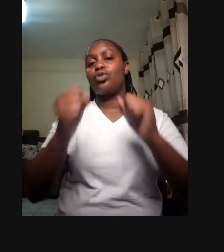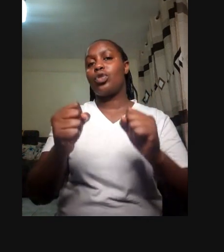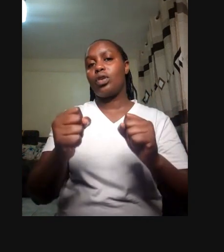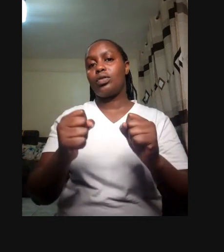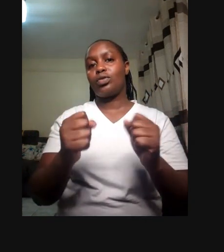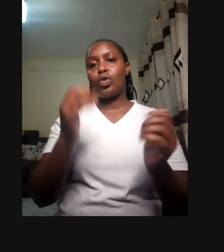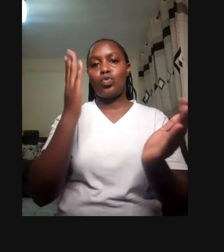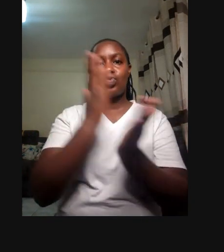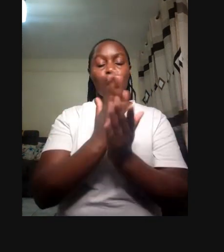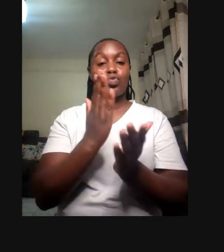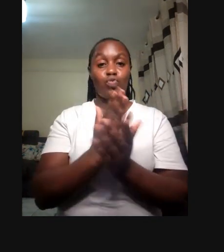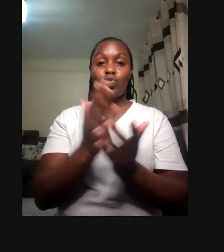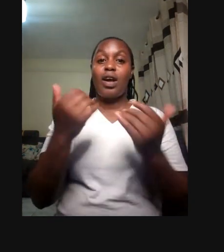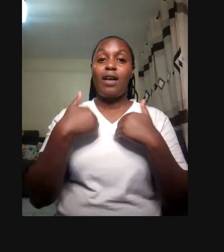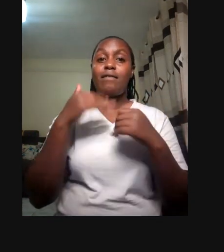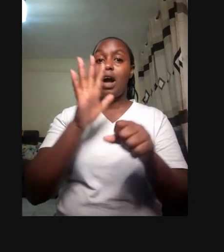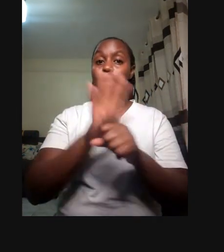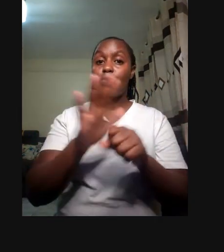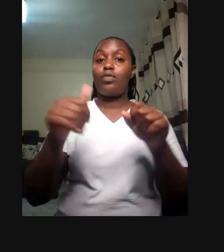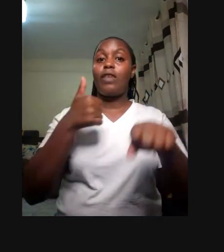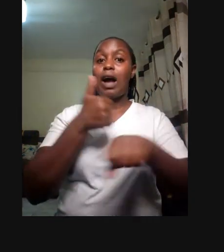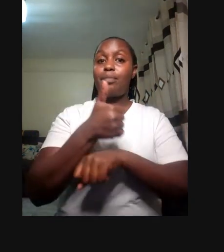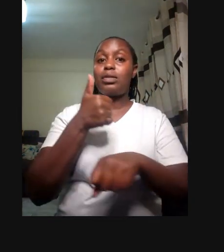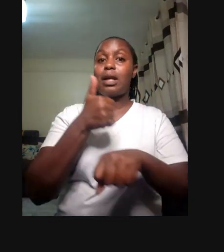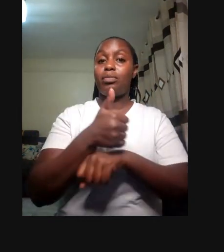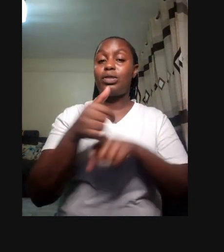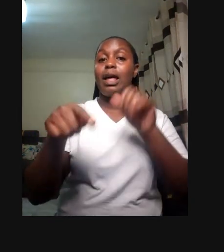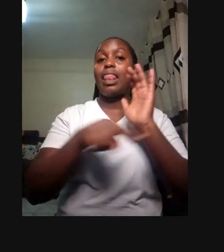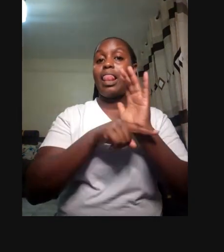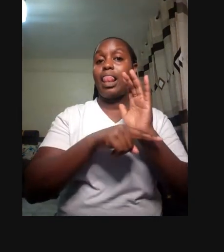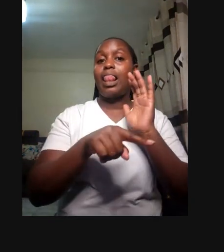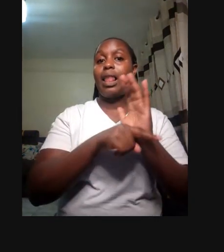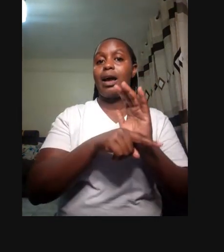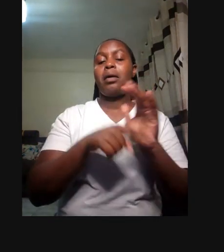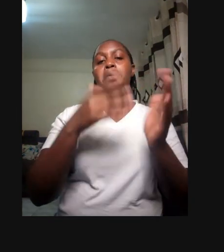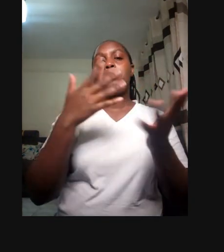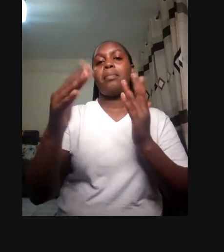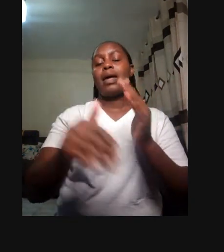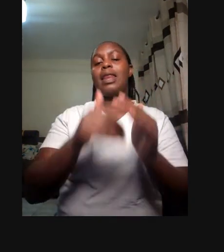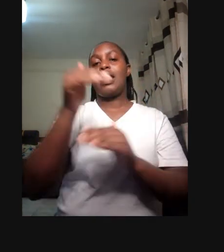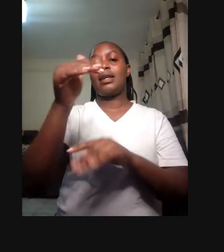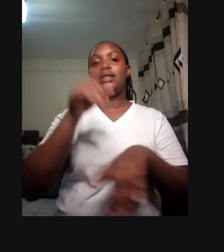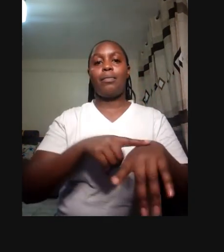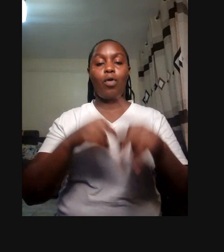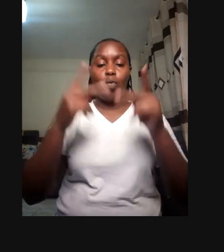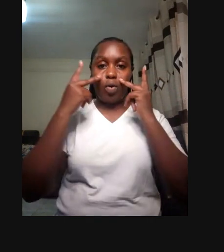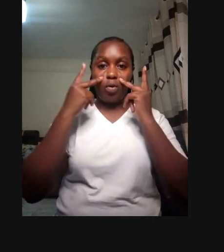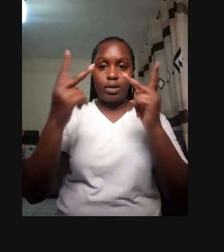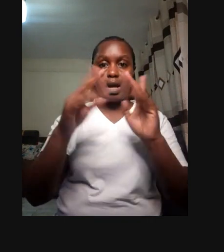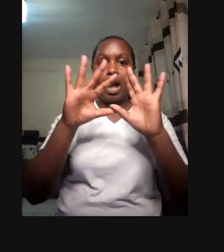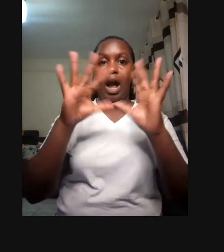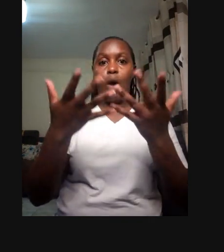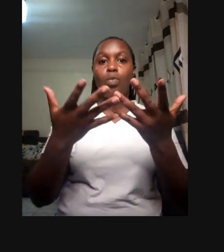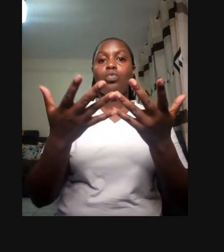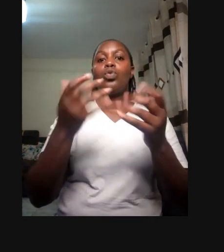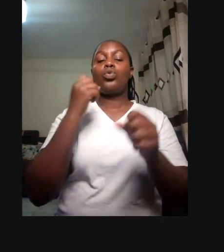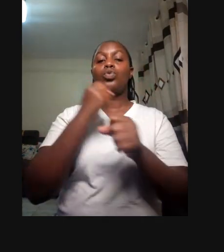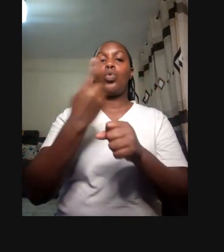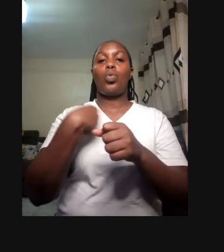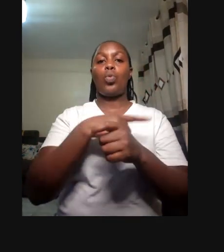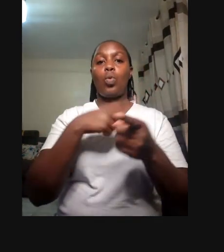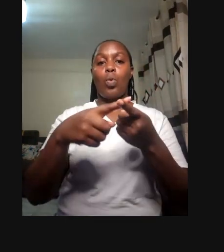know, but yeah. So maybe next time we can look at how do we manage cyberbullying,